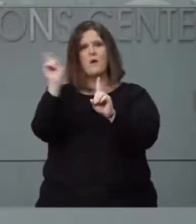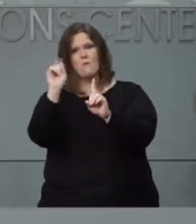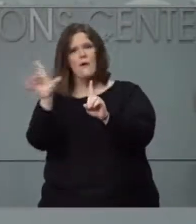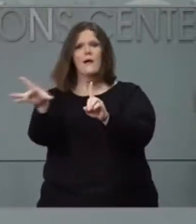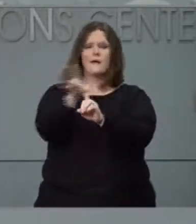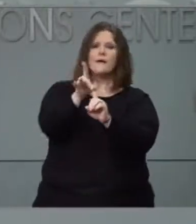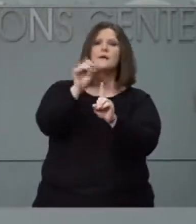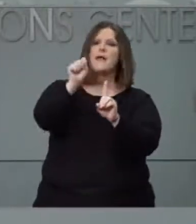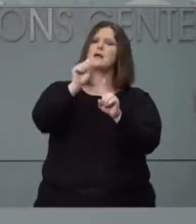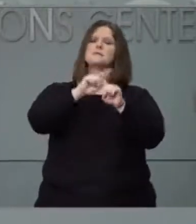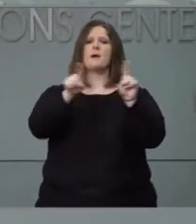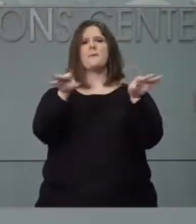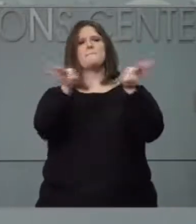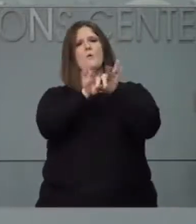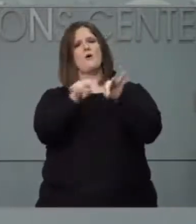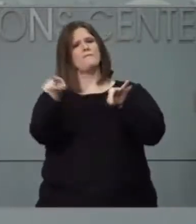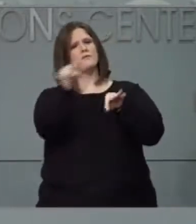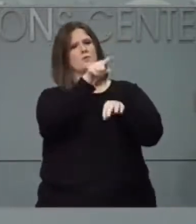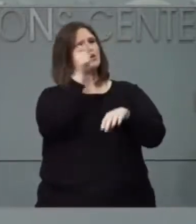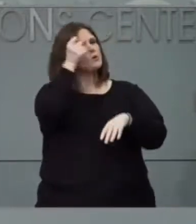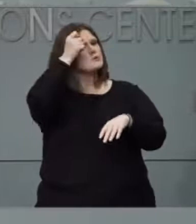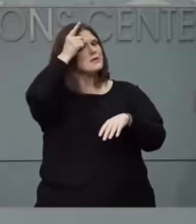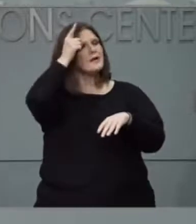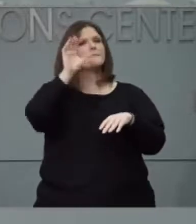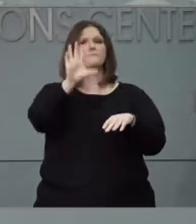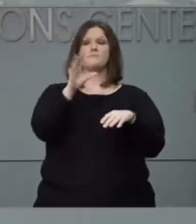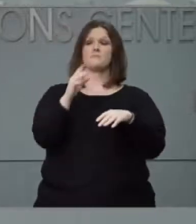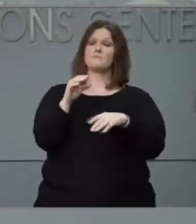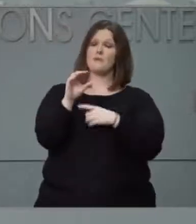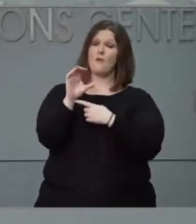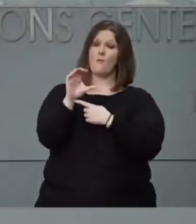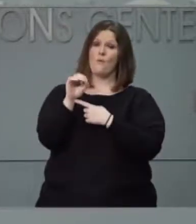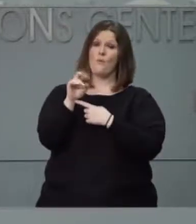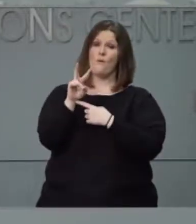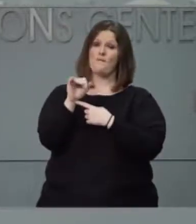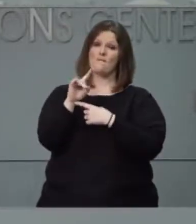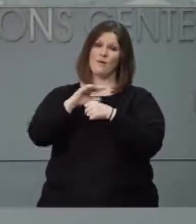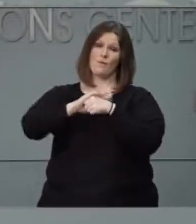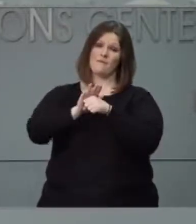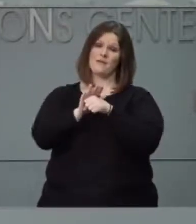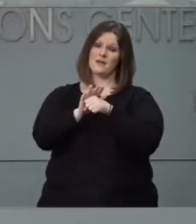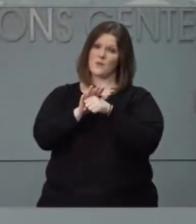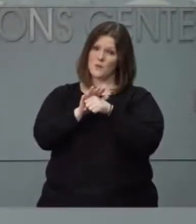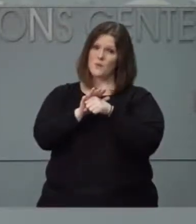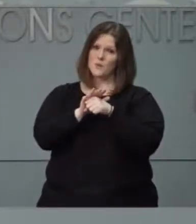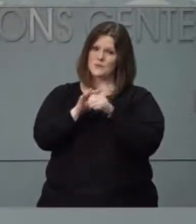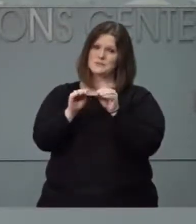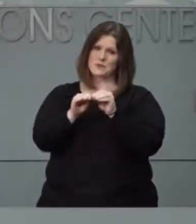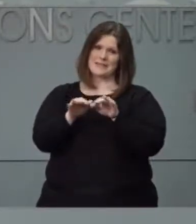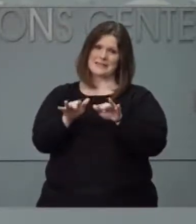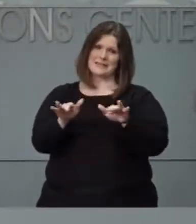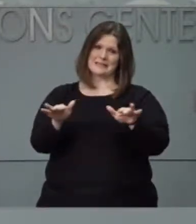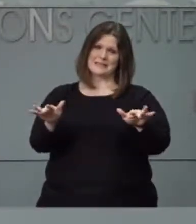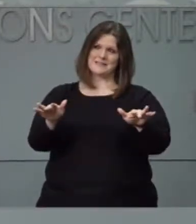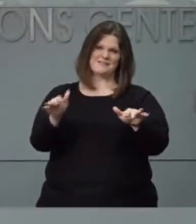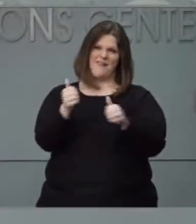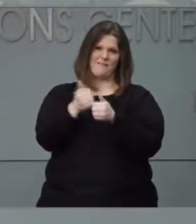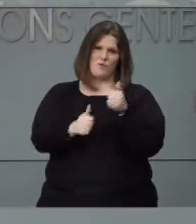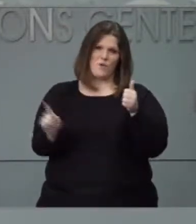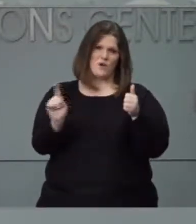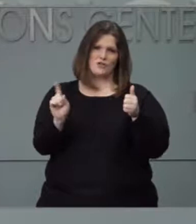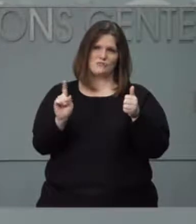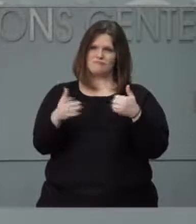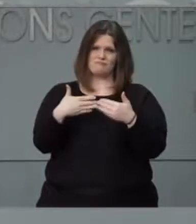folks to understand is that we have widespread, we have community spread of this virus everywhere in